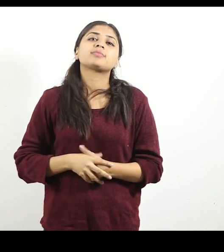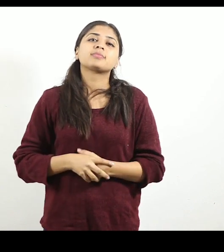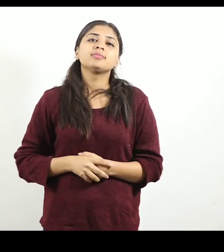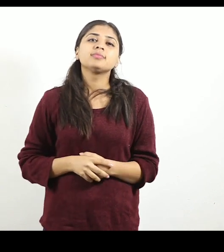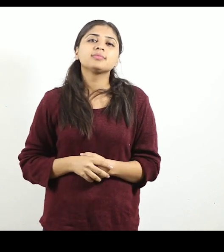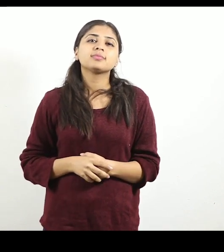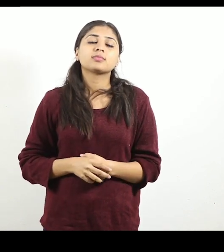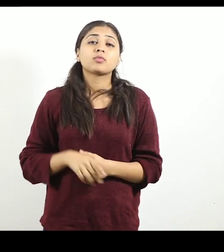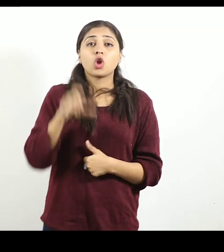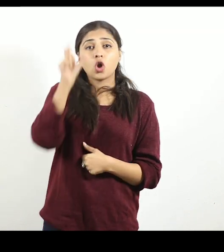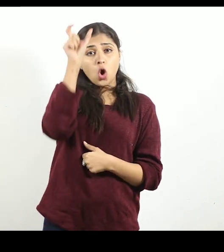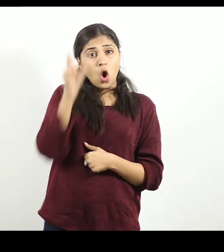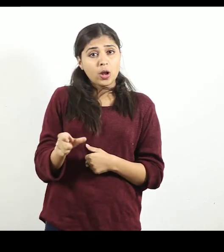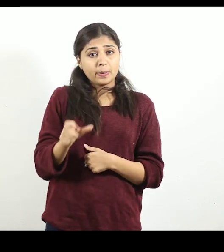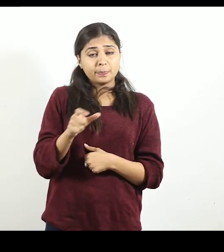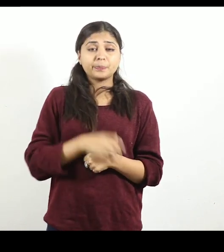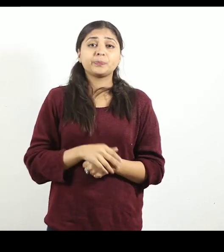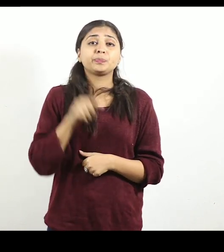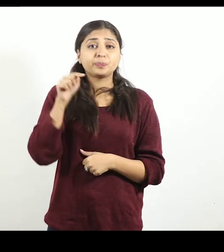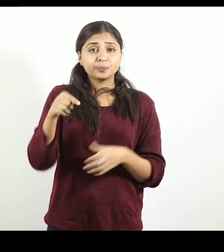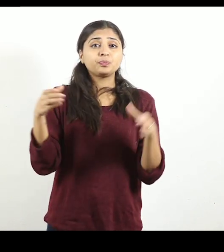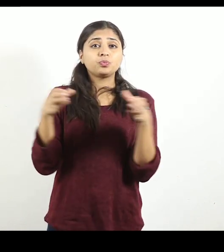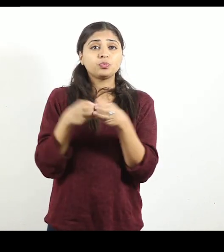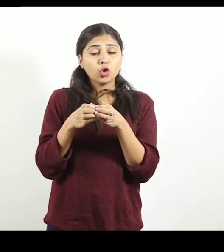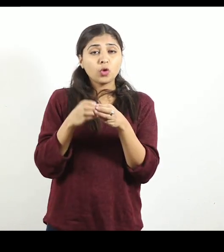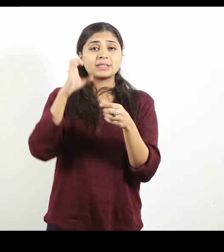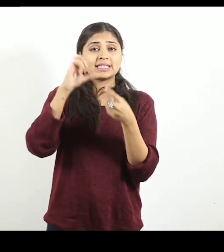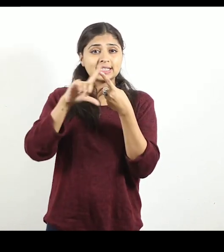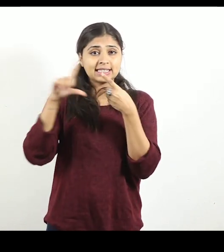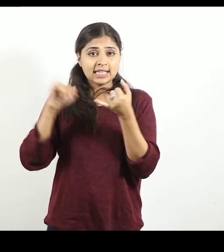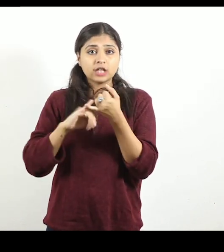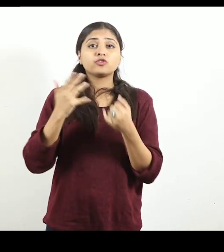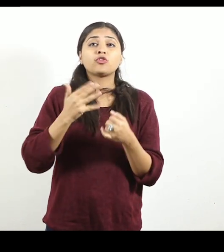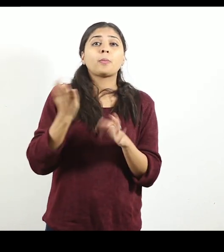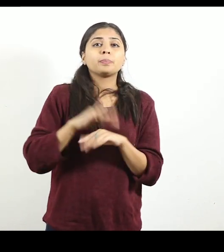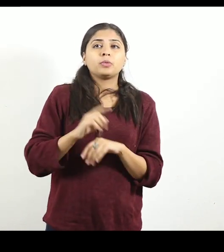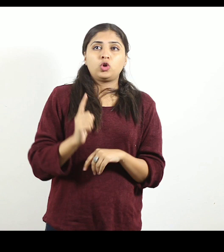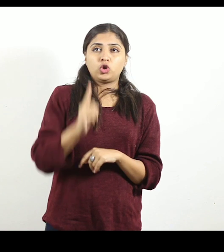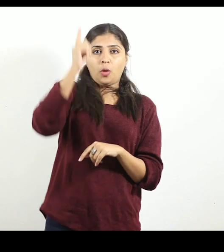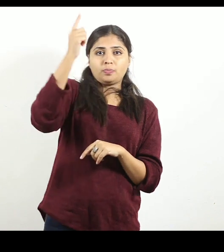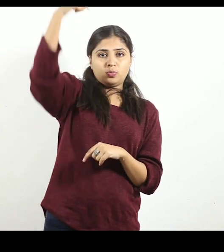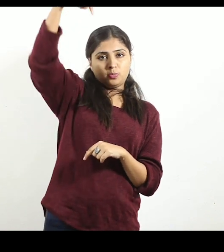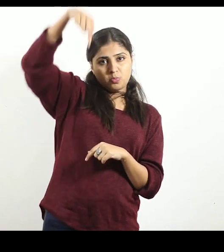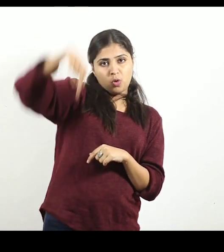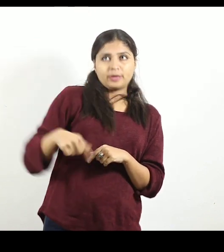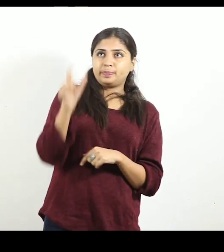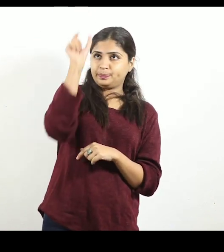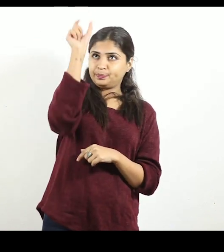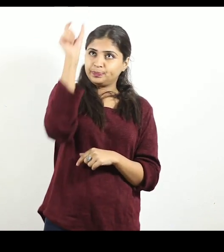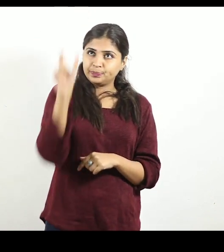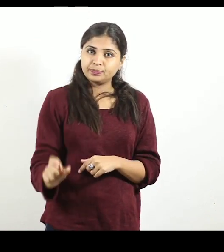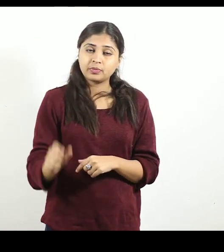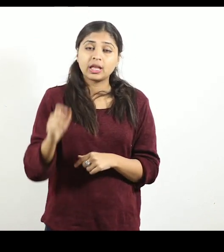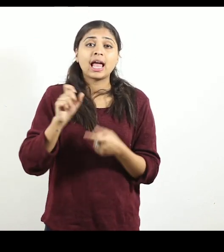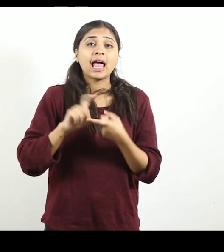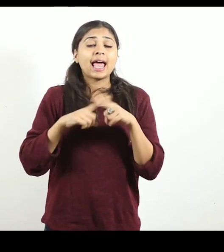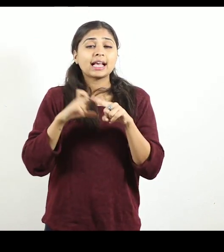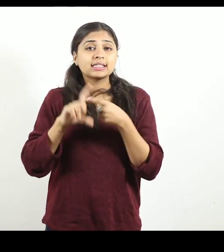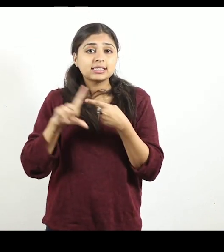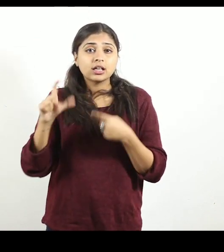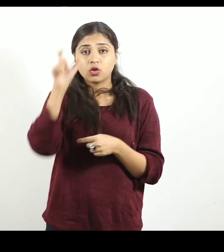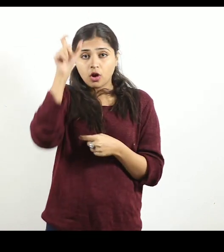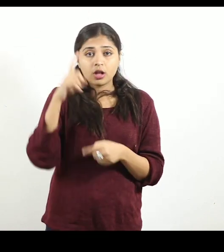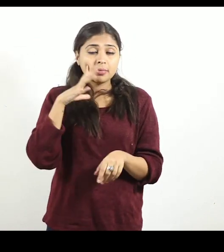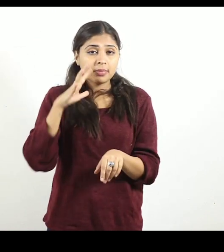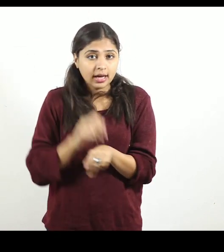Column. Column is a group of cells that runs from the top of the page to the bottom. In Excel, columns are